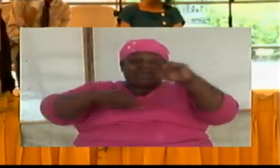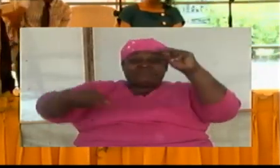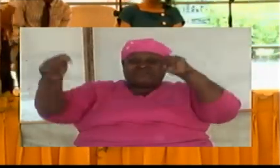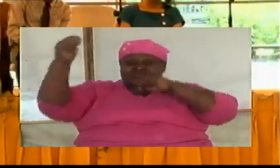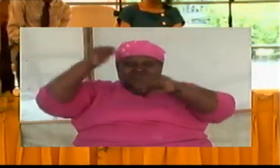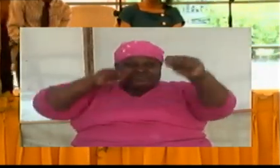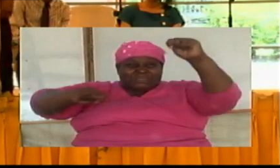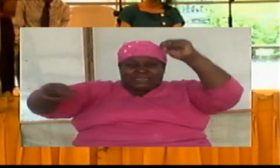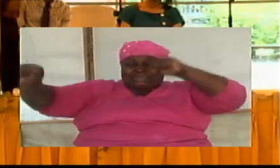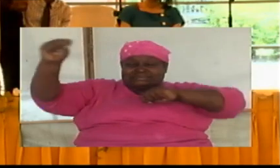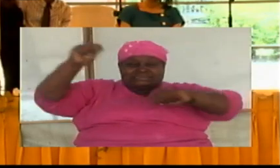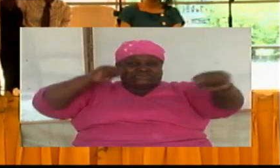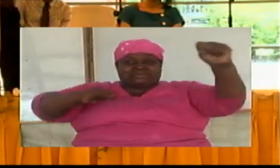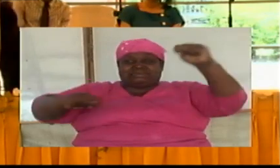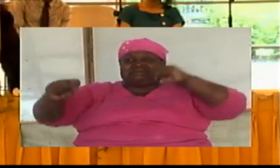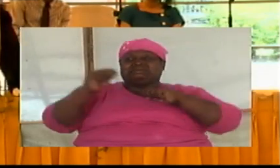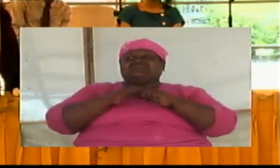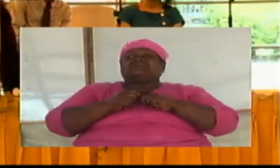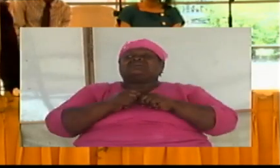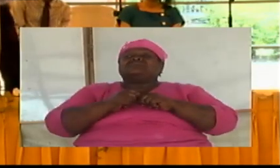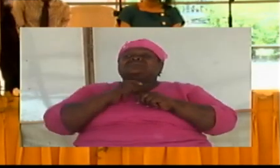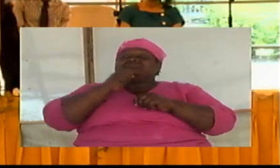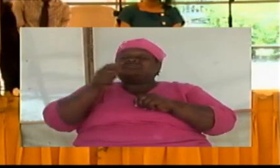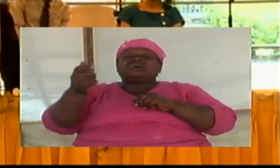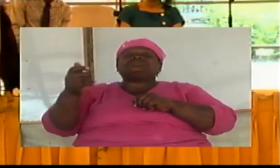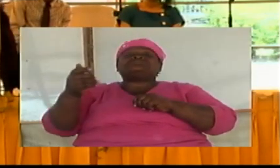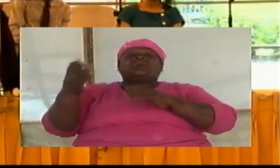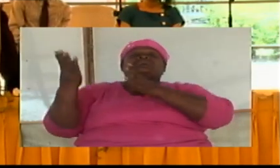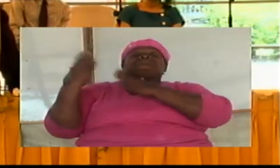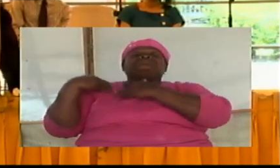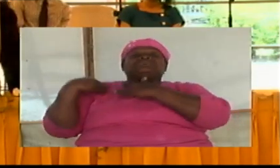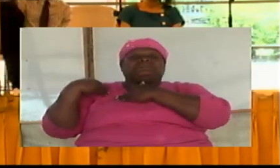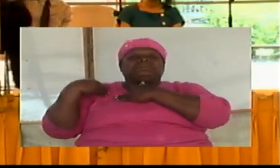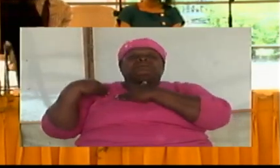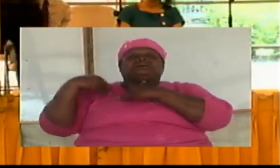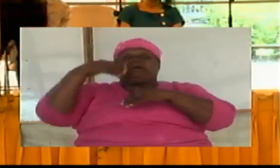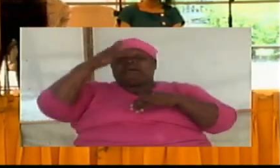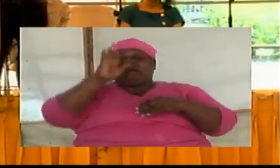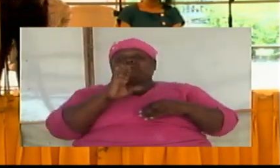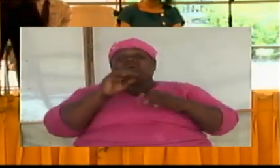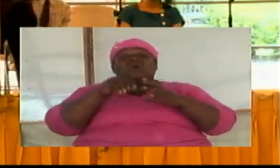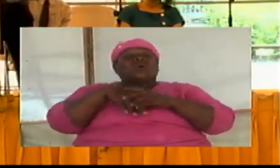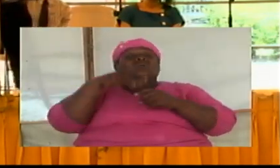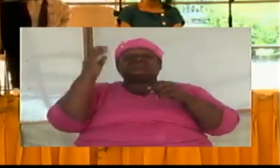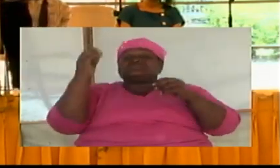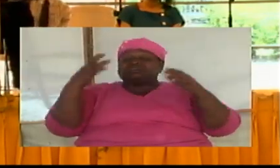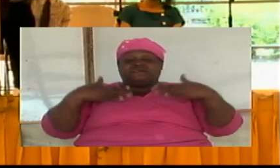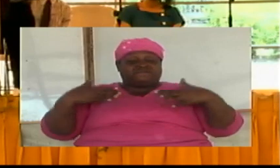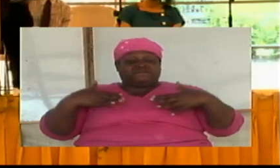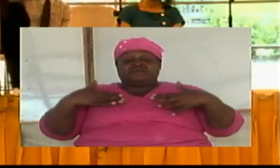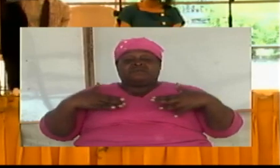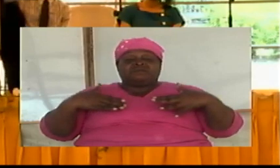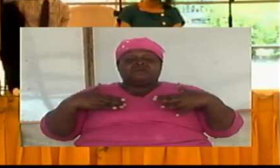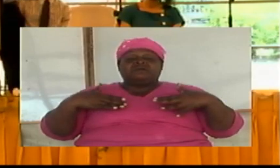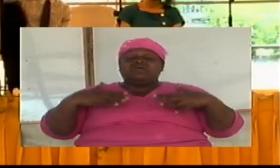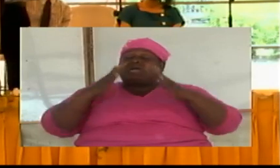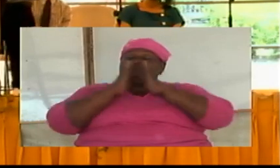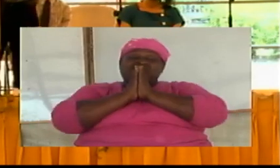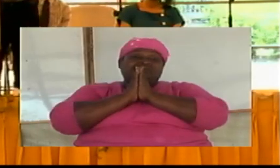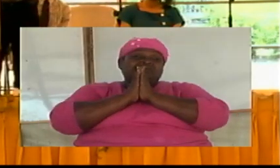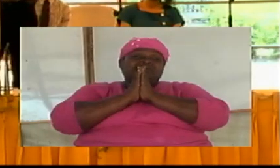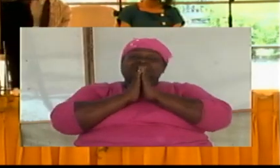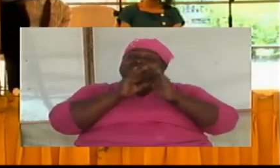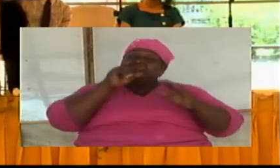tribulation. And if you're not going to accept God out of fear, I would that you would accept him out of love for